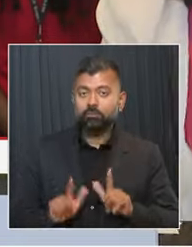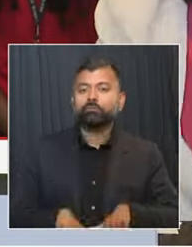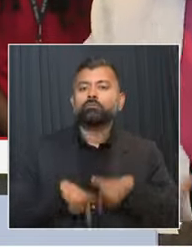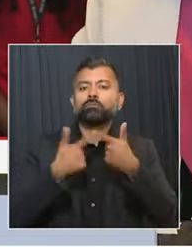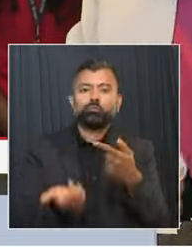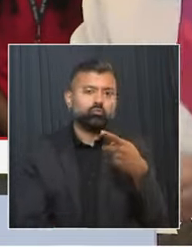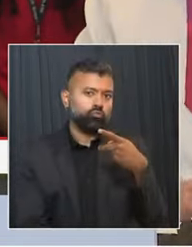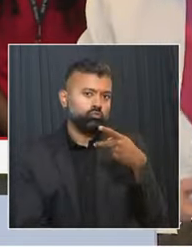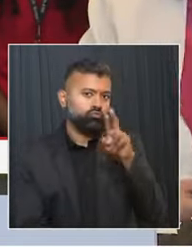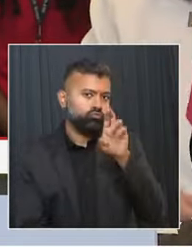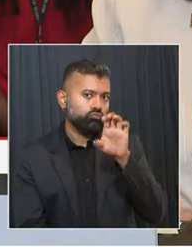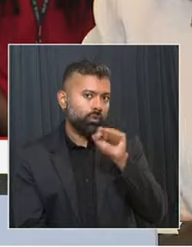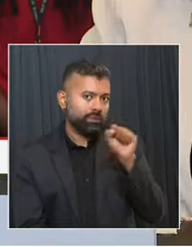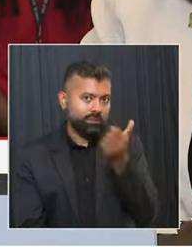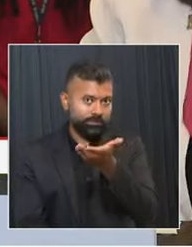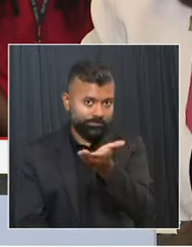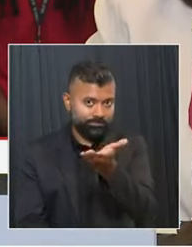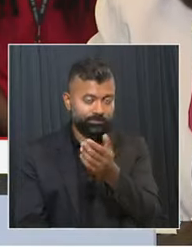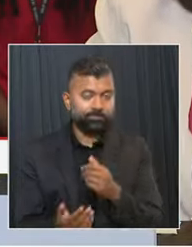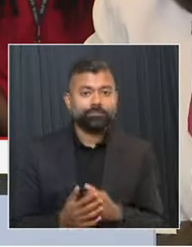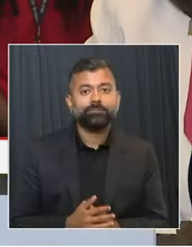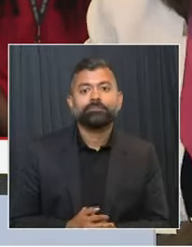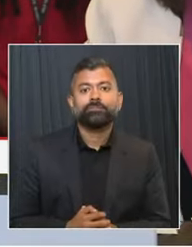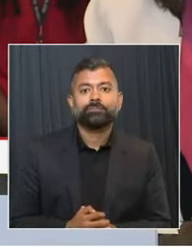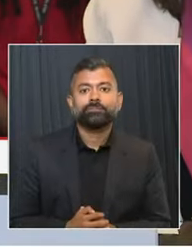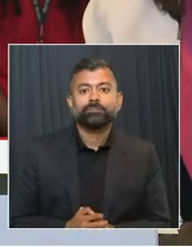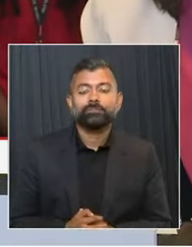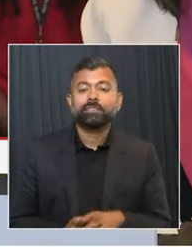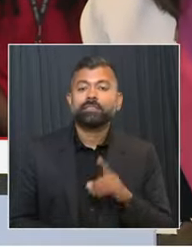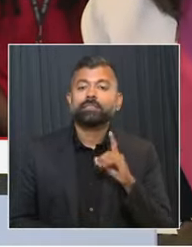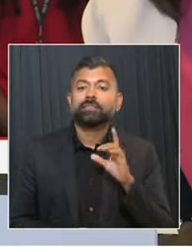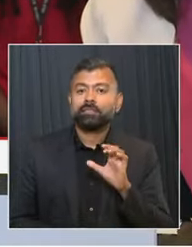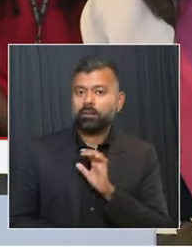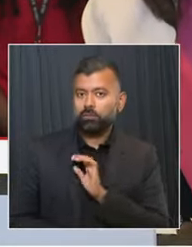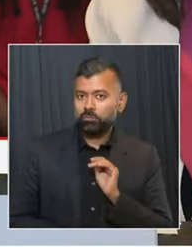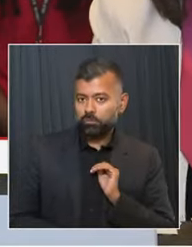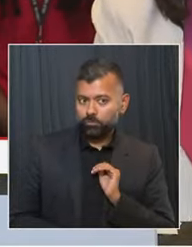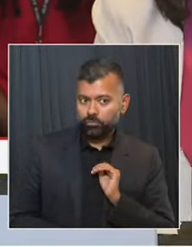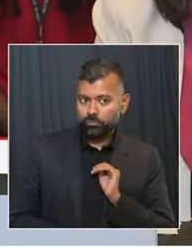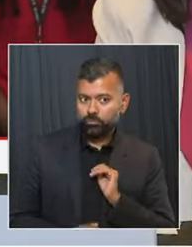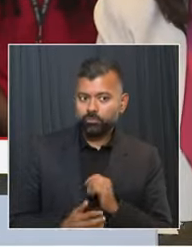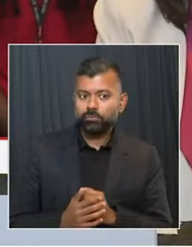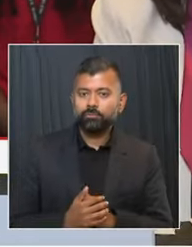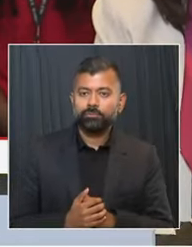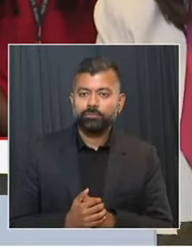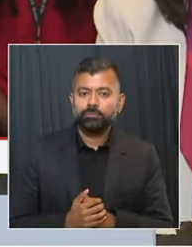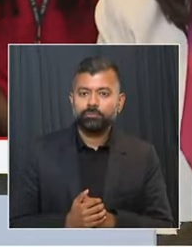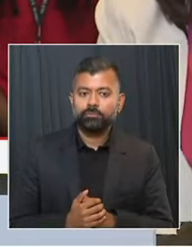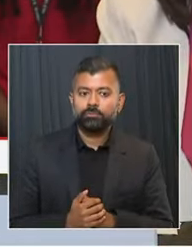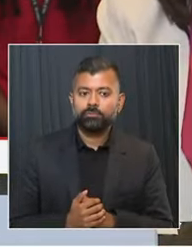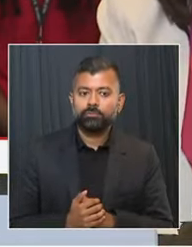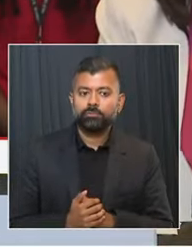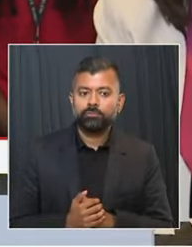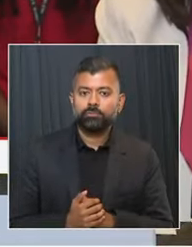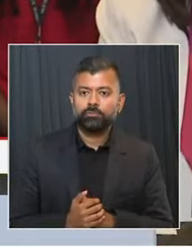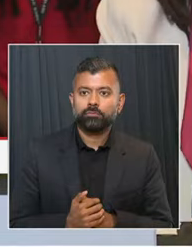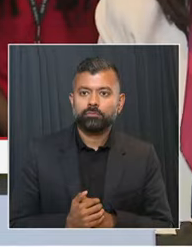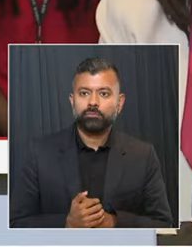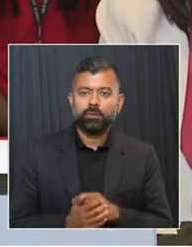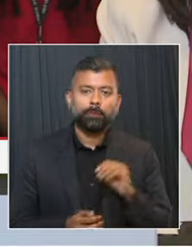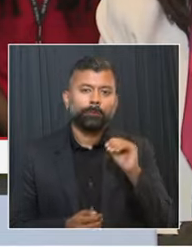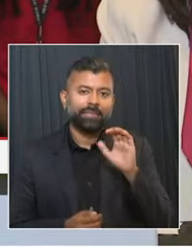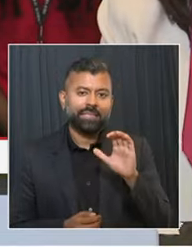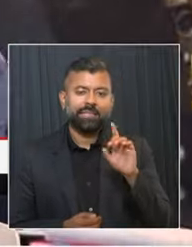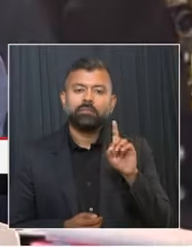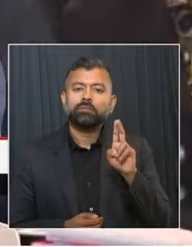you, Mayor and team. Obviously a lot to unpack in the FY26 budget, and the council is obviously going to go